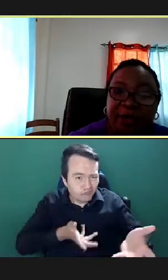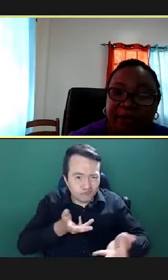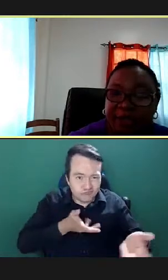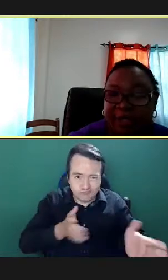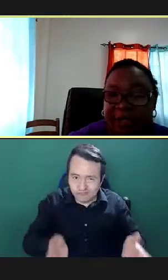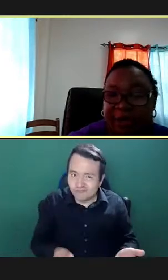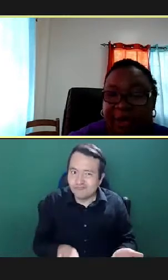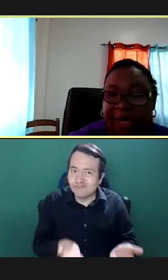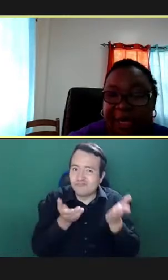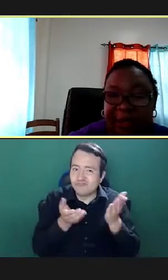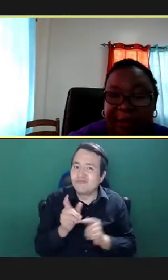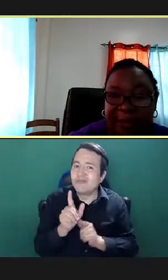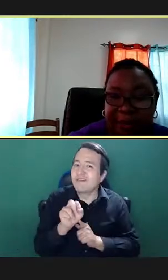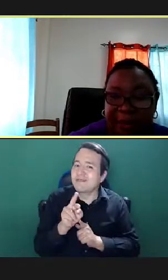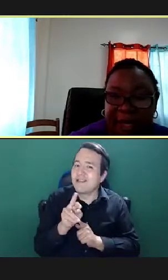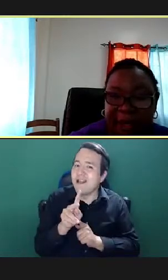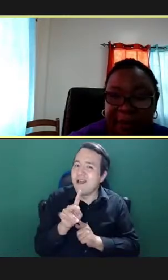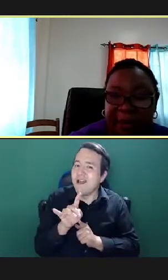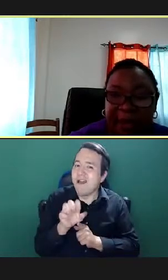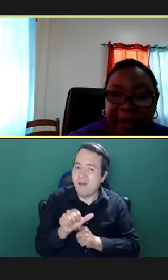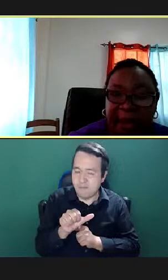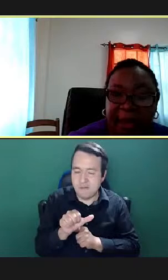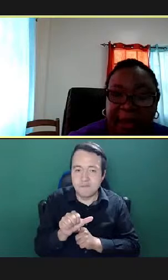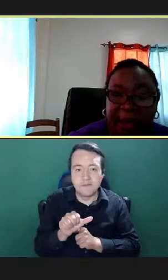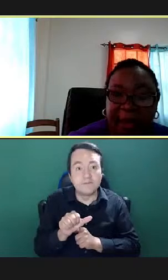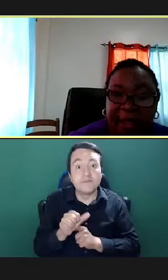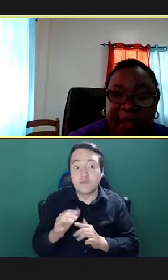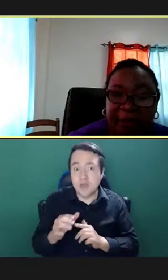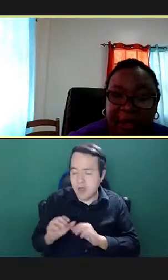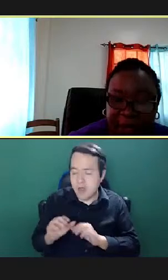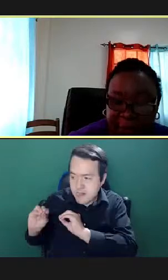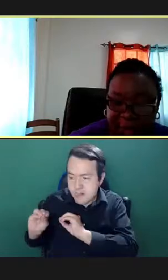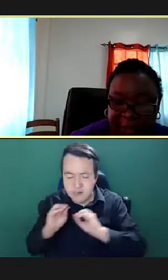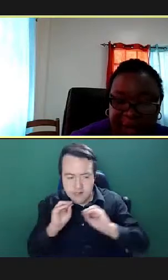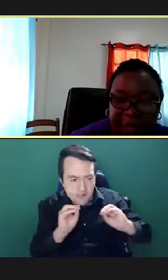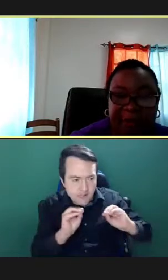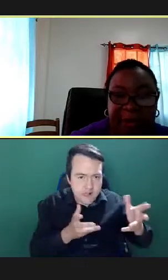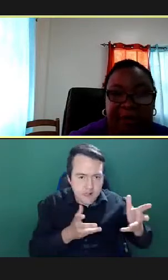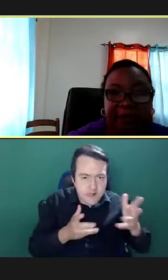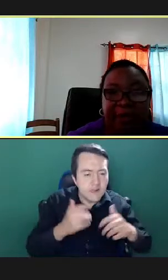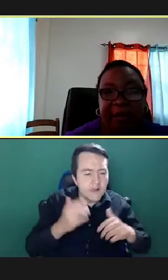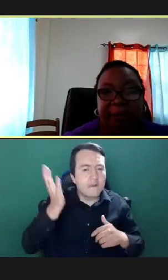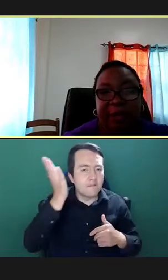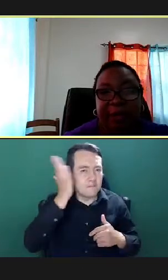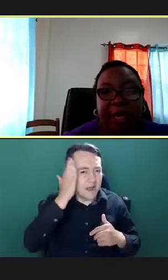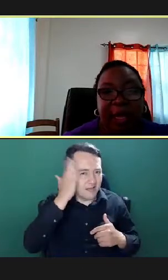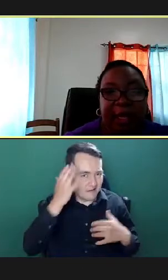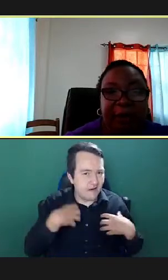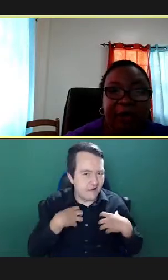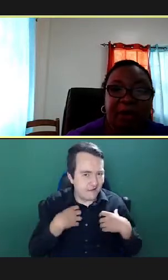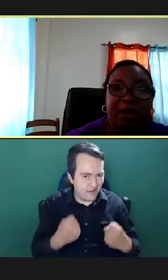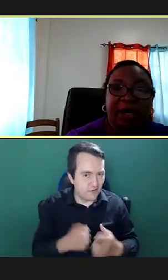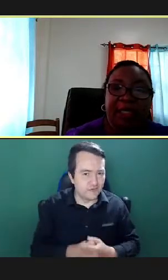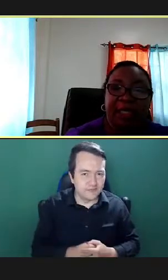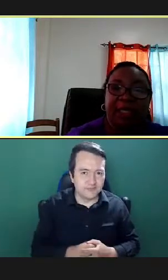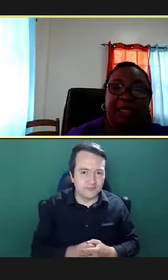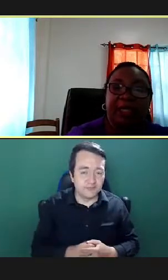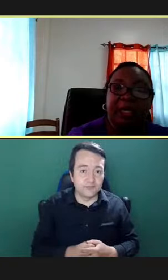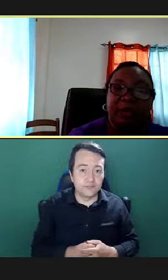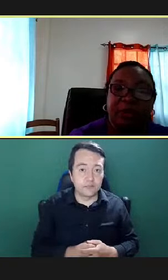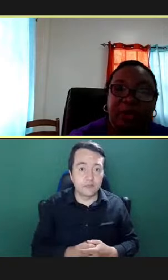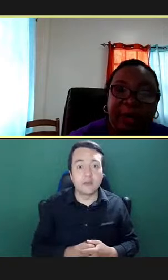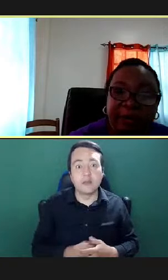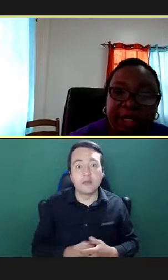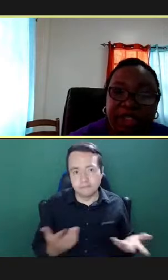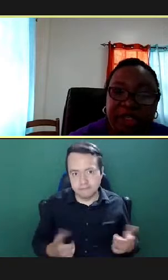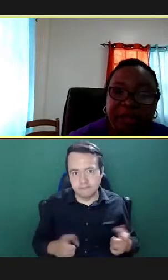possible University of Guyana program. The curriculum needs to be developed. And we are currently